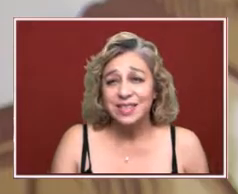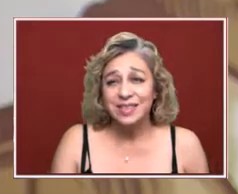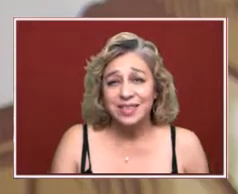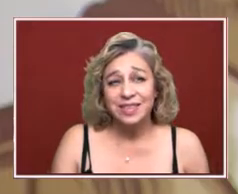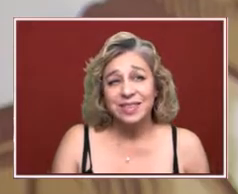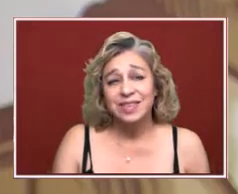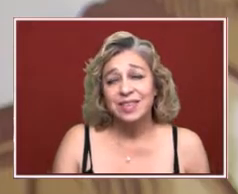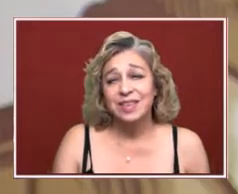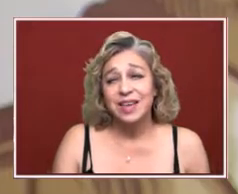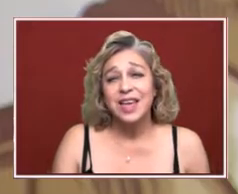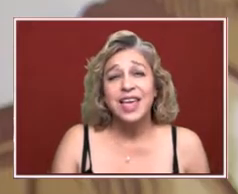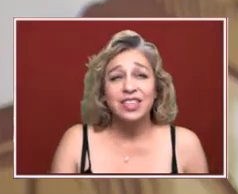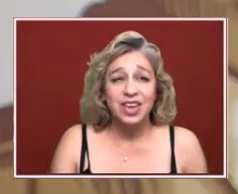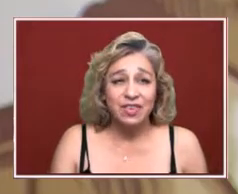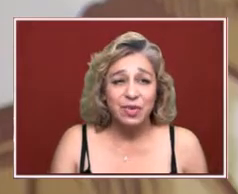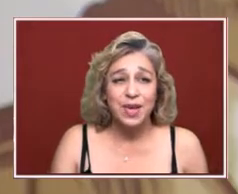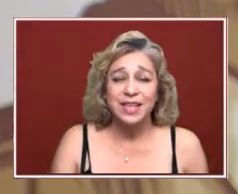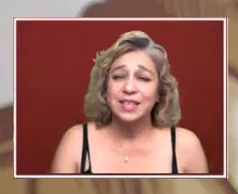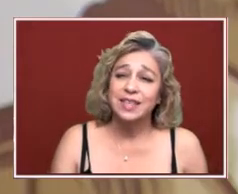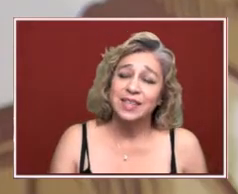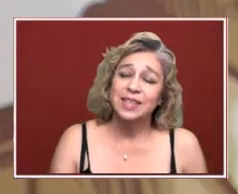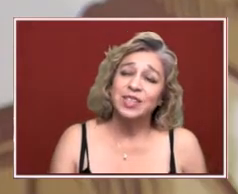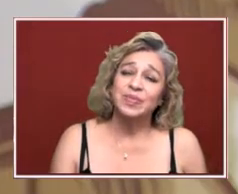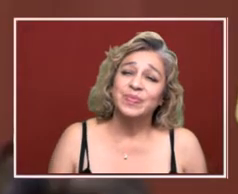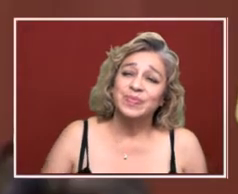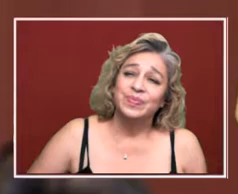luxuries. En el gobierno. In the government.